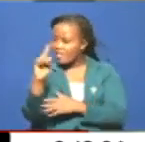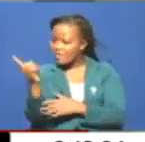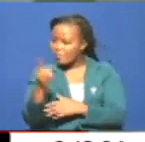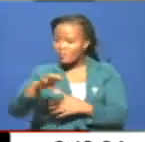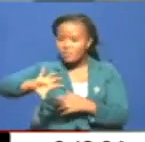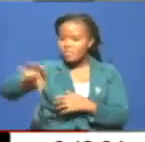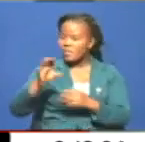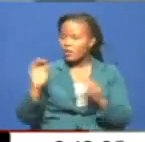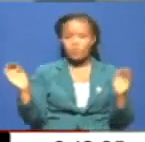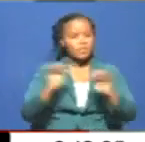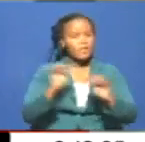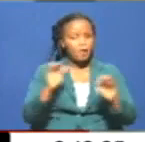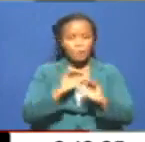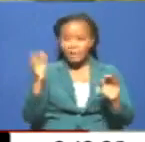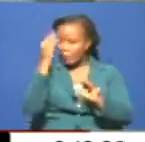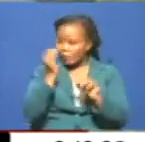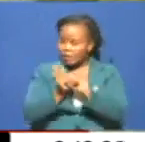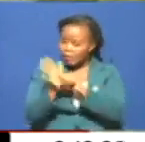to the COVID-19 pandemic.